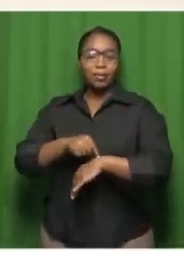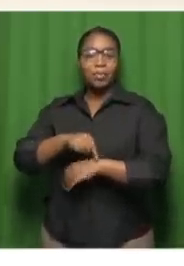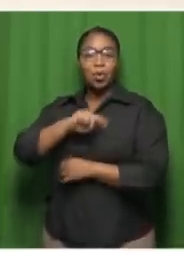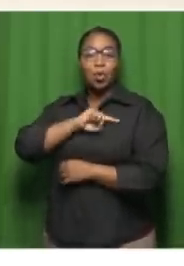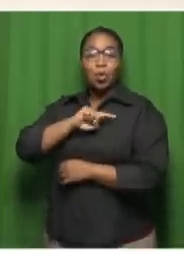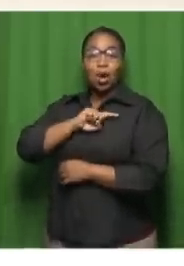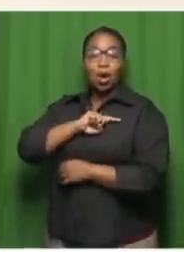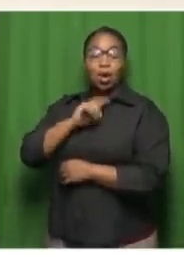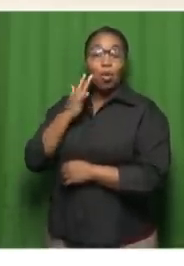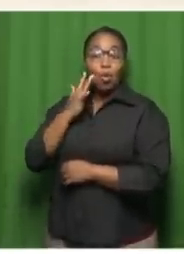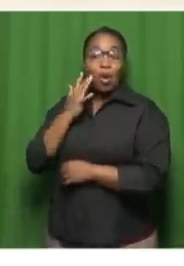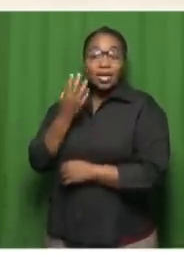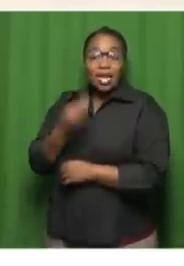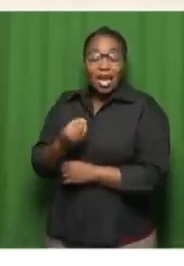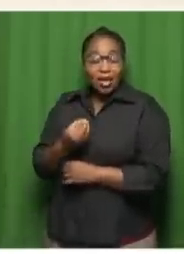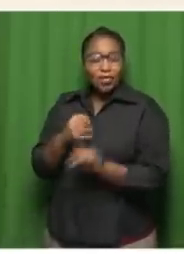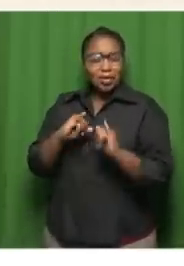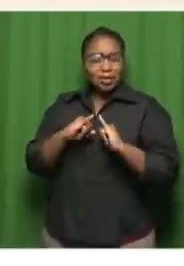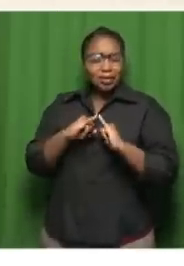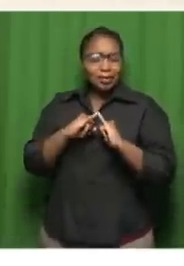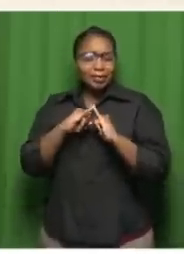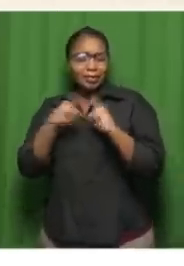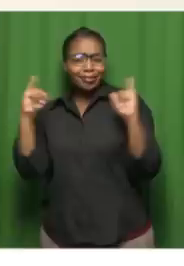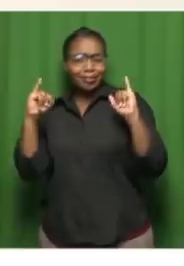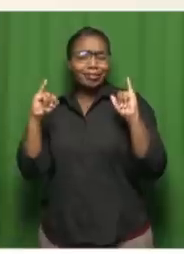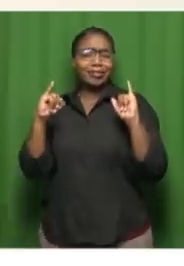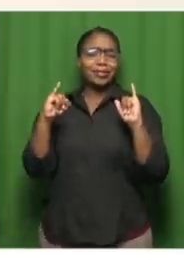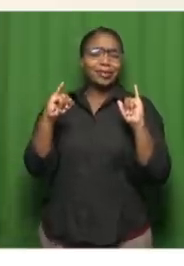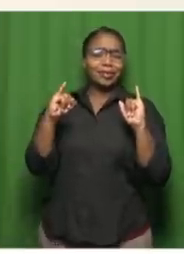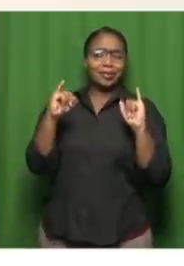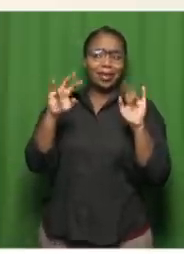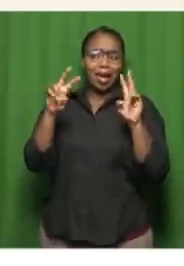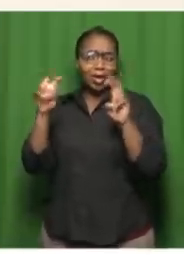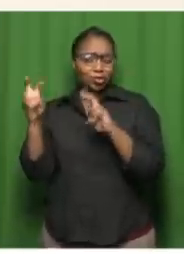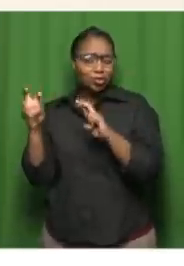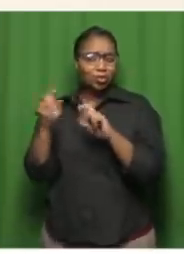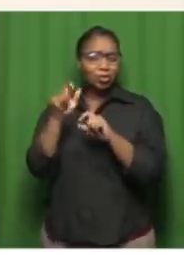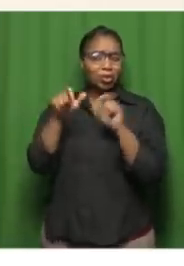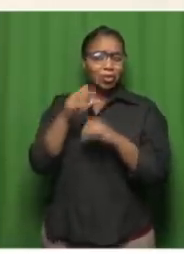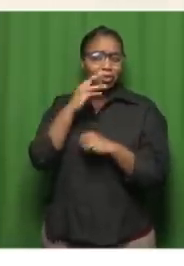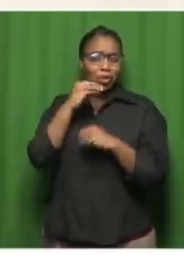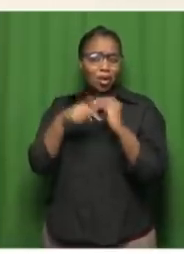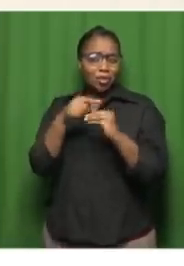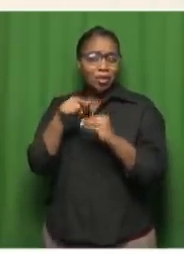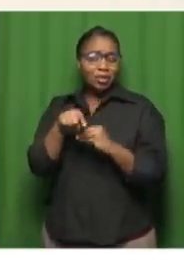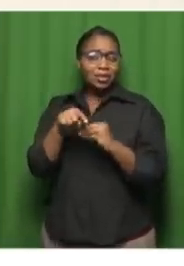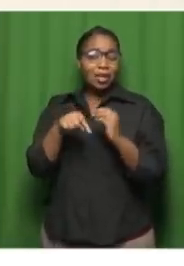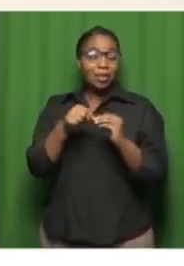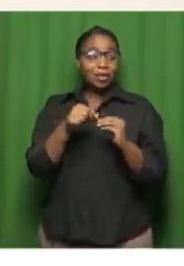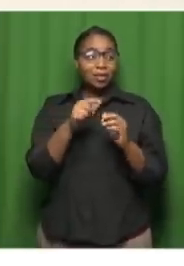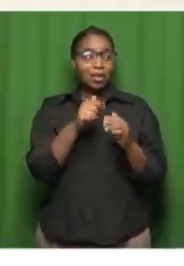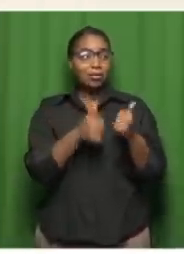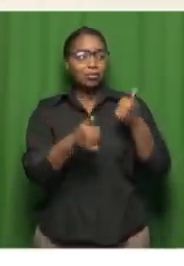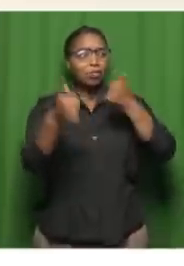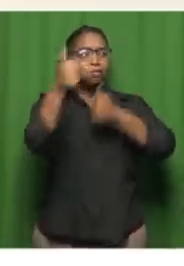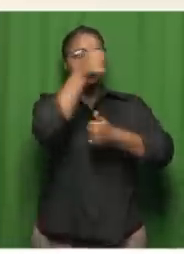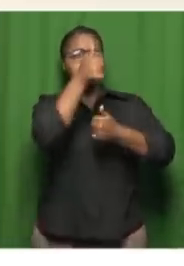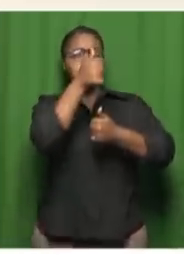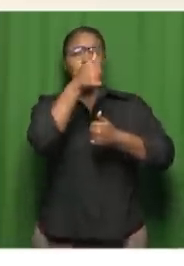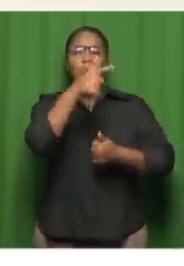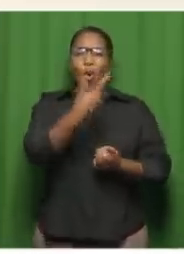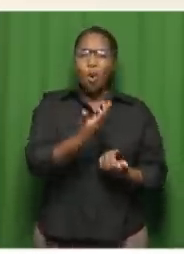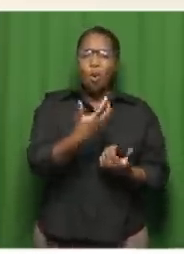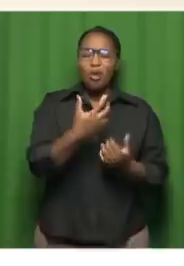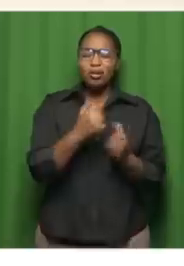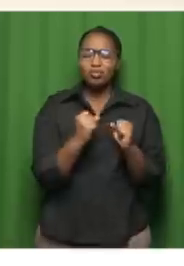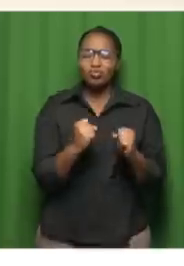serious allegations, such serious allegations and charges against what I will call the engine of the organizations. And believe